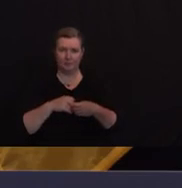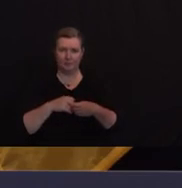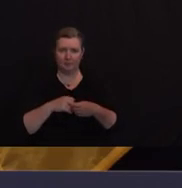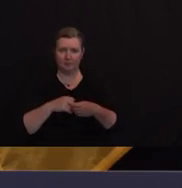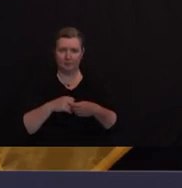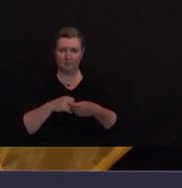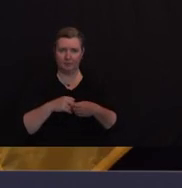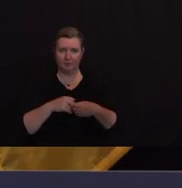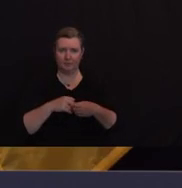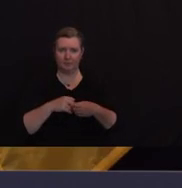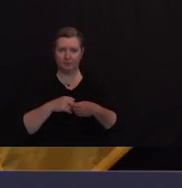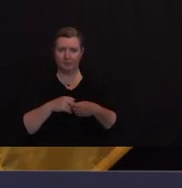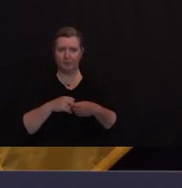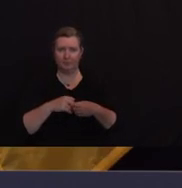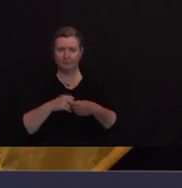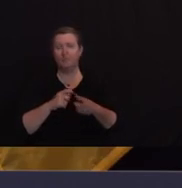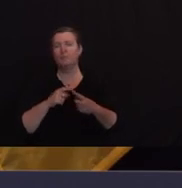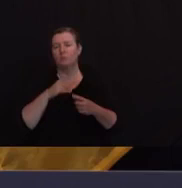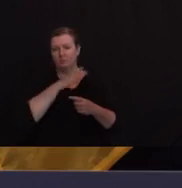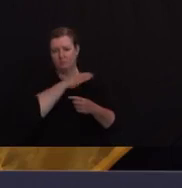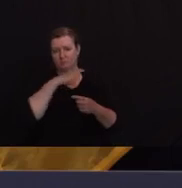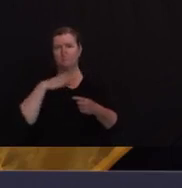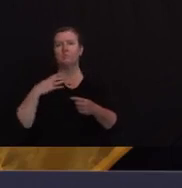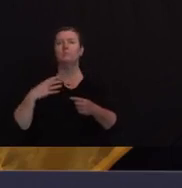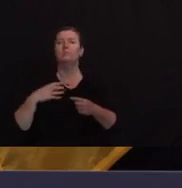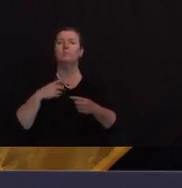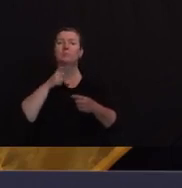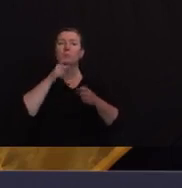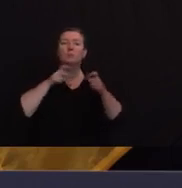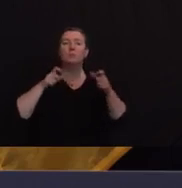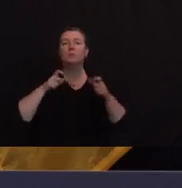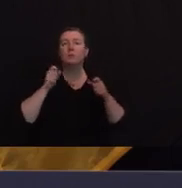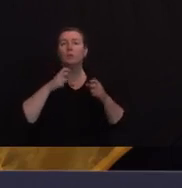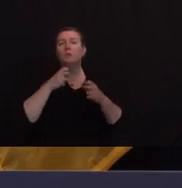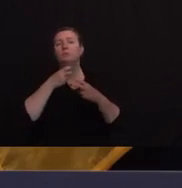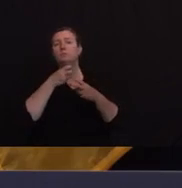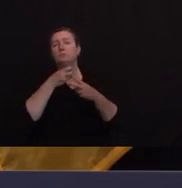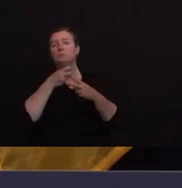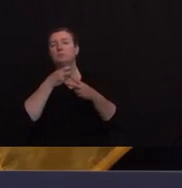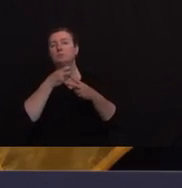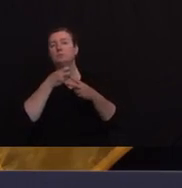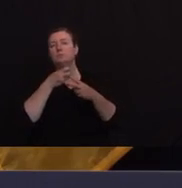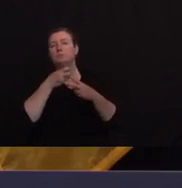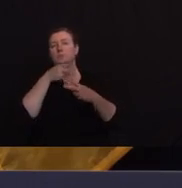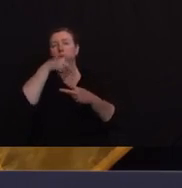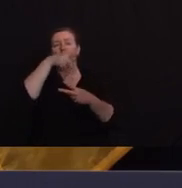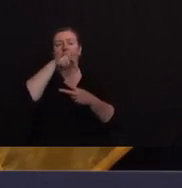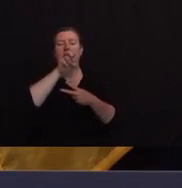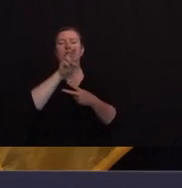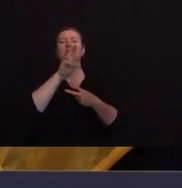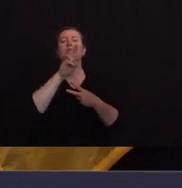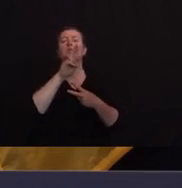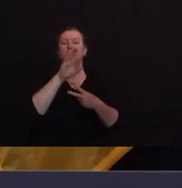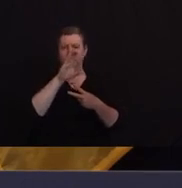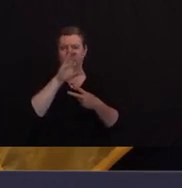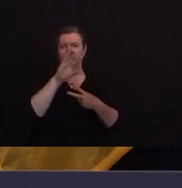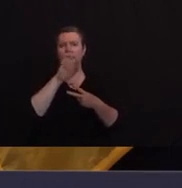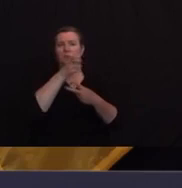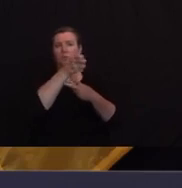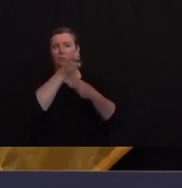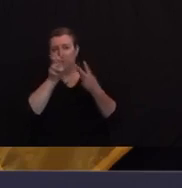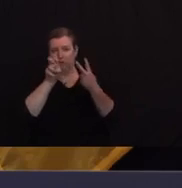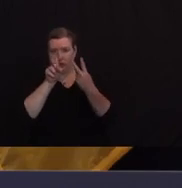eligible to move from PEUC to state extended benefits were emailed a couple of weeks back, and we'll hear from us again